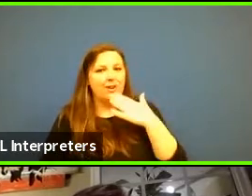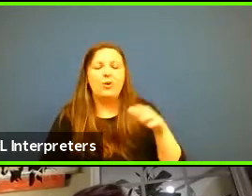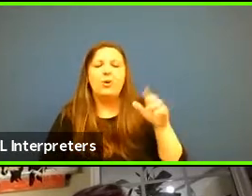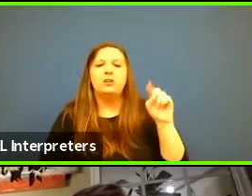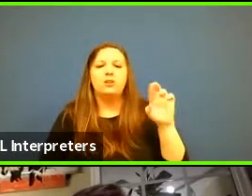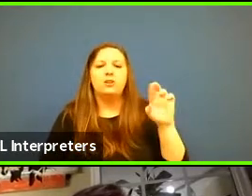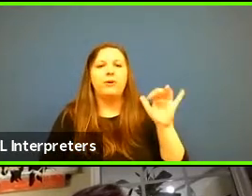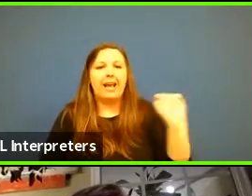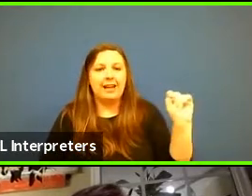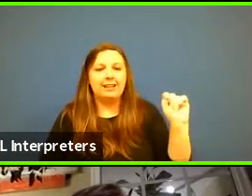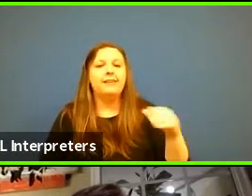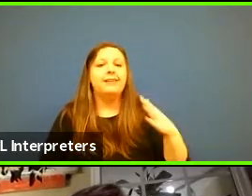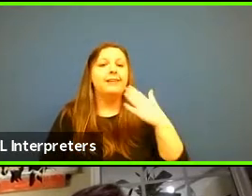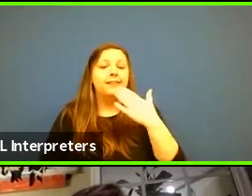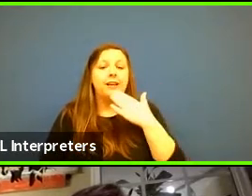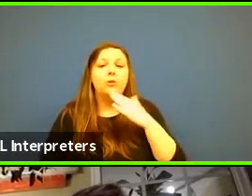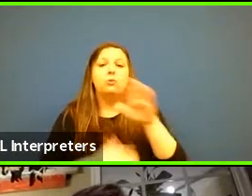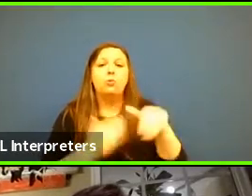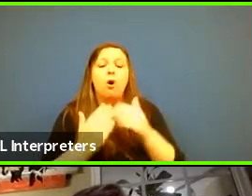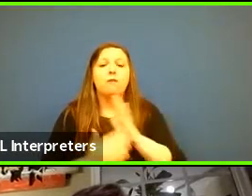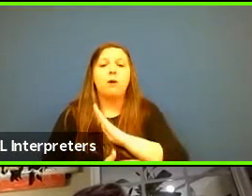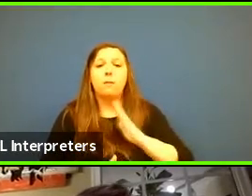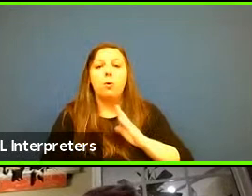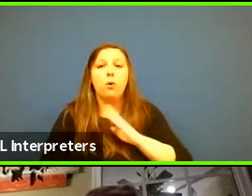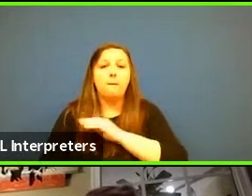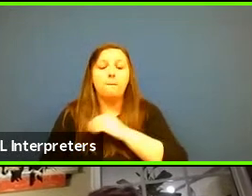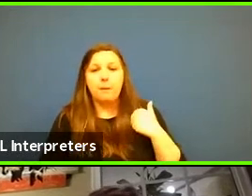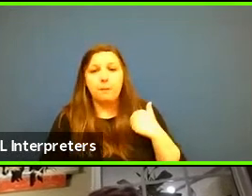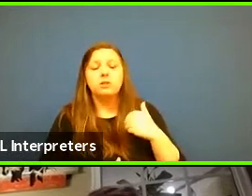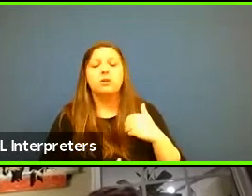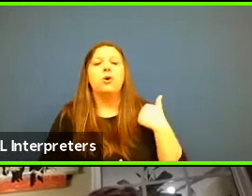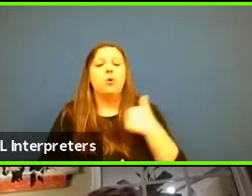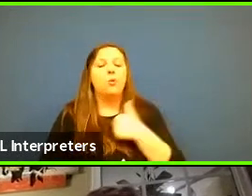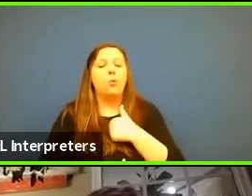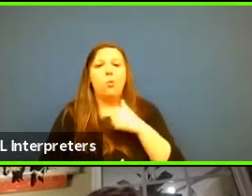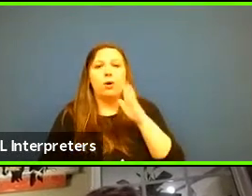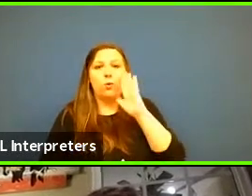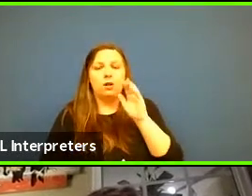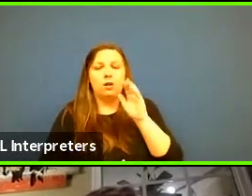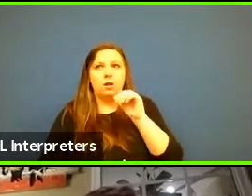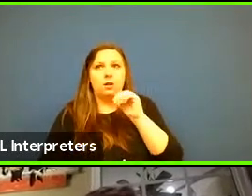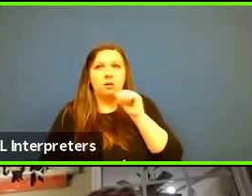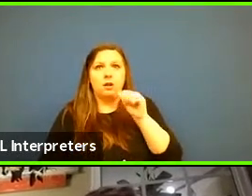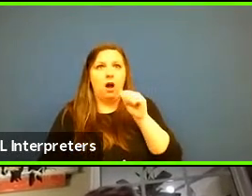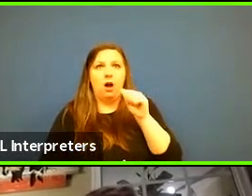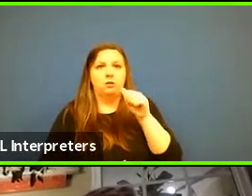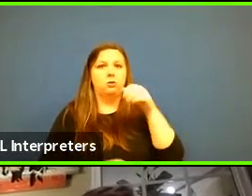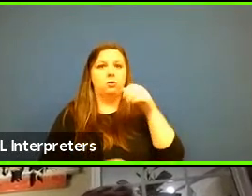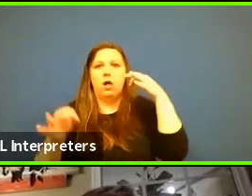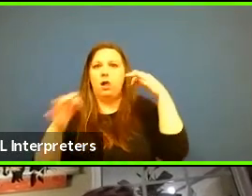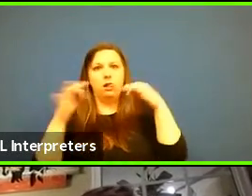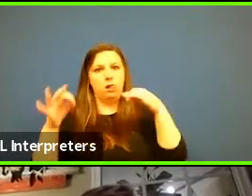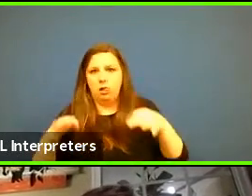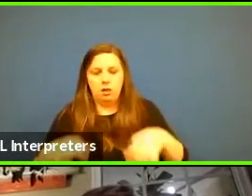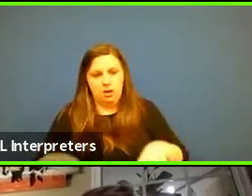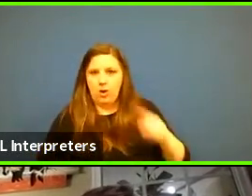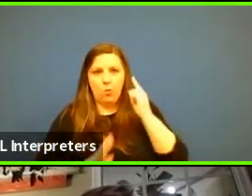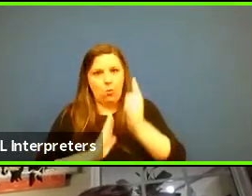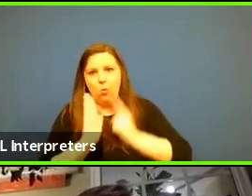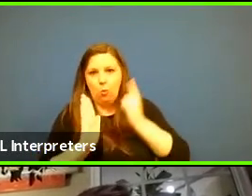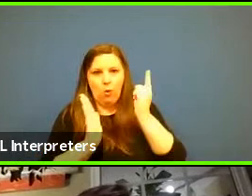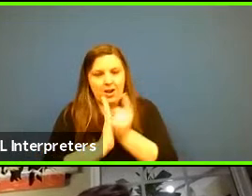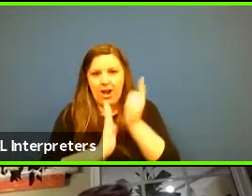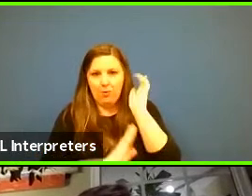Gant. Thank you to all of our board members. We will not do a full 1 hour presentation tonight, so don't